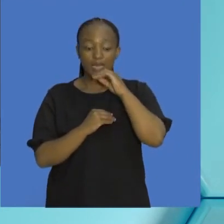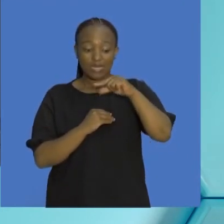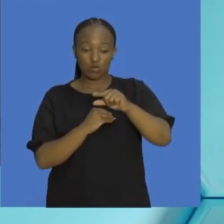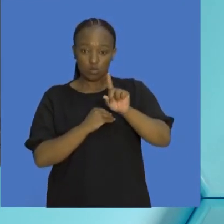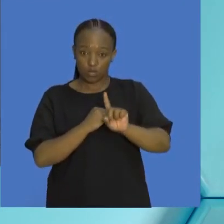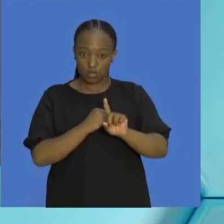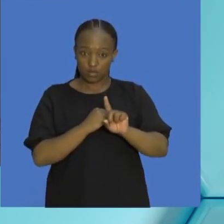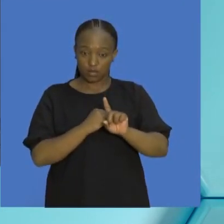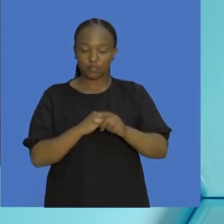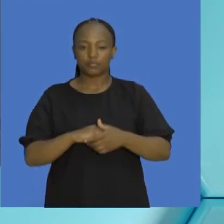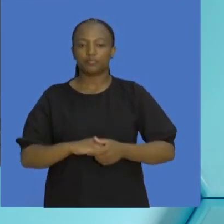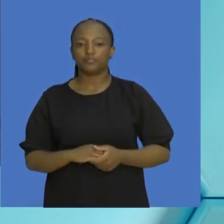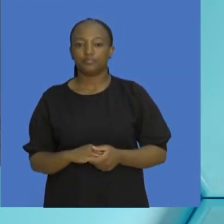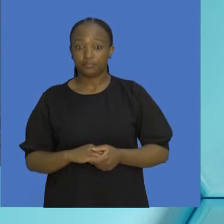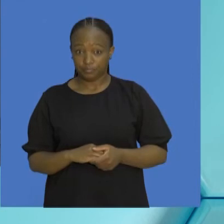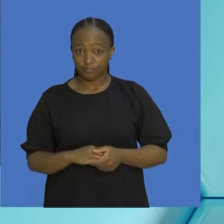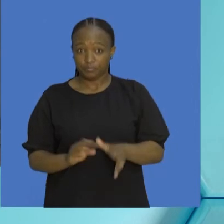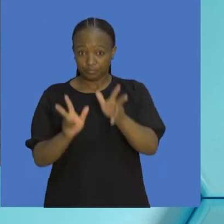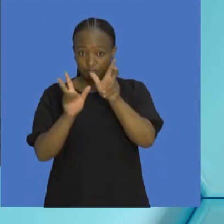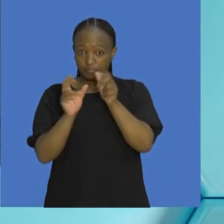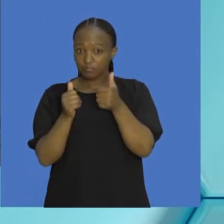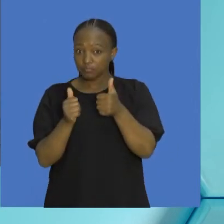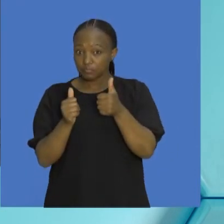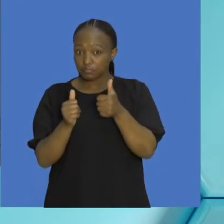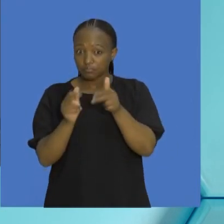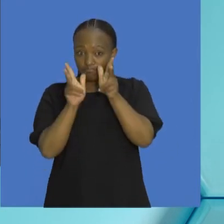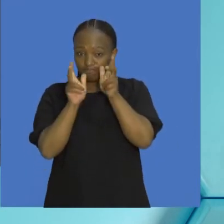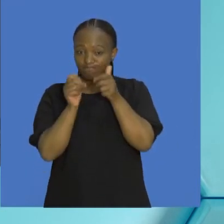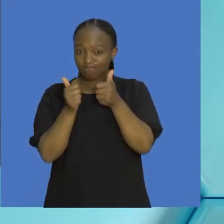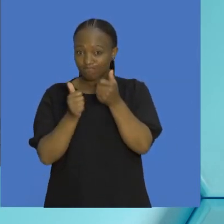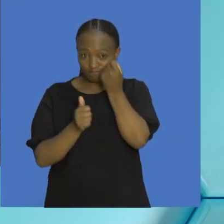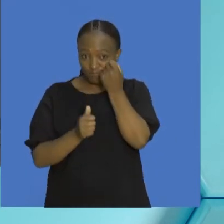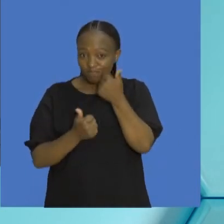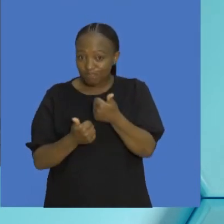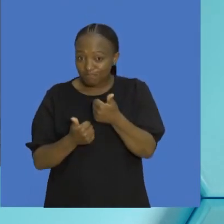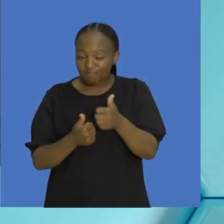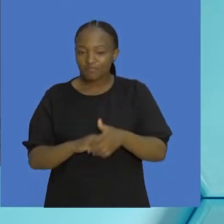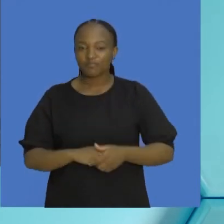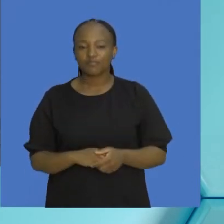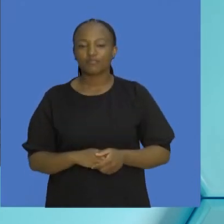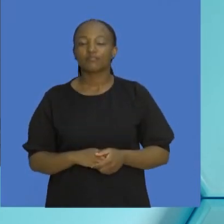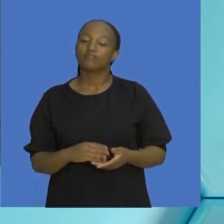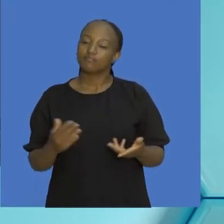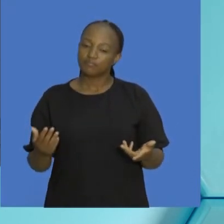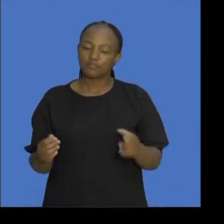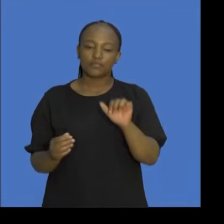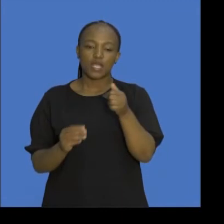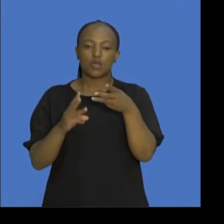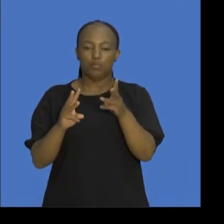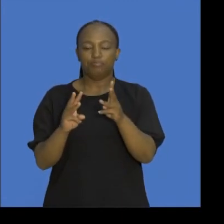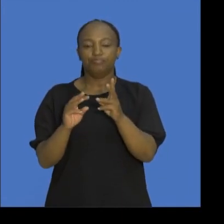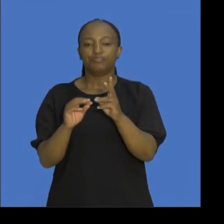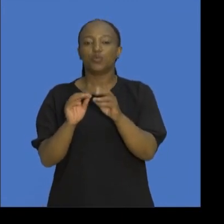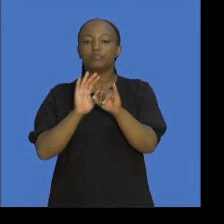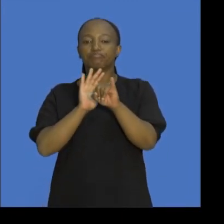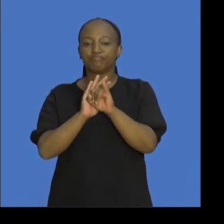and this is Q1. Are we all together? Does that make sense? So another